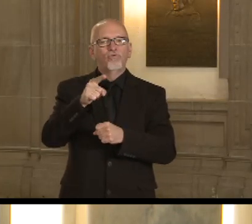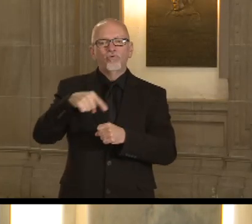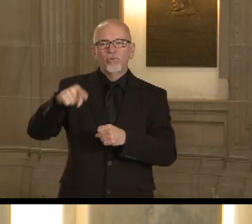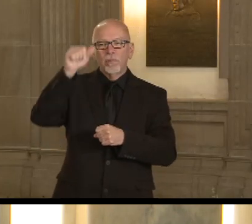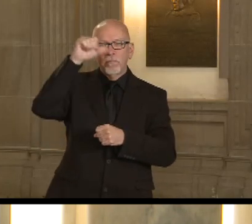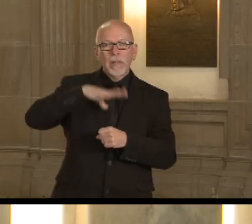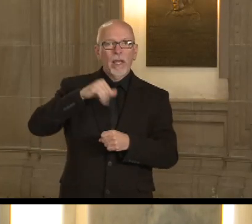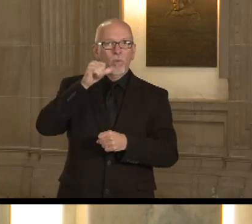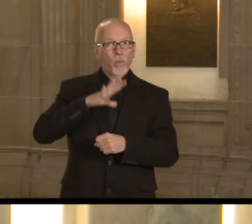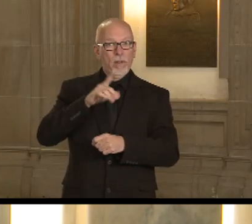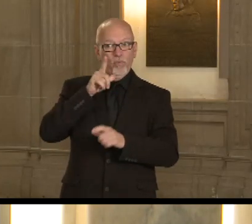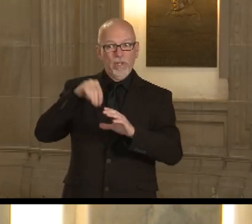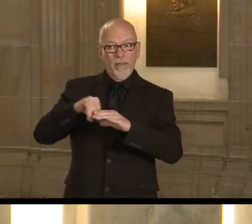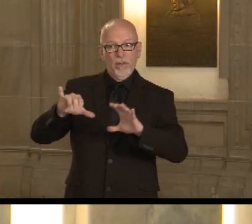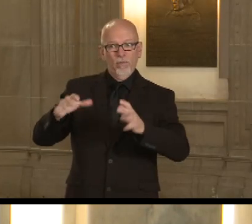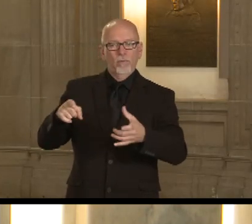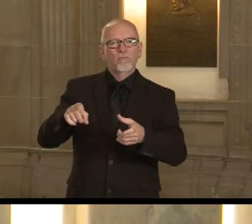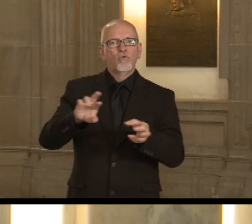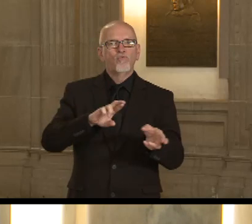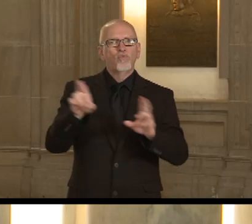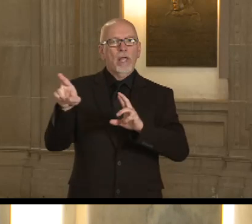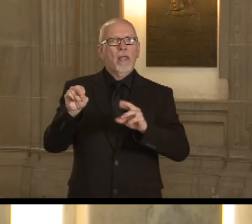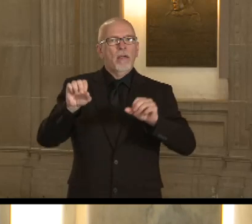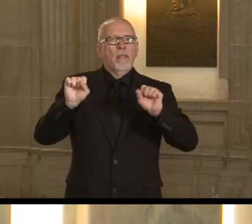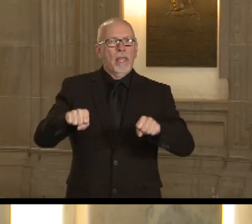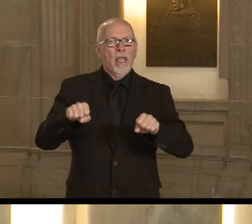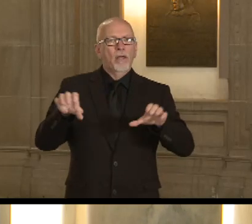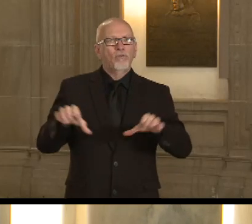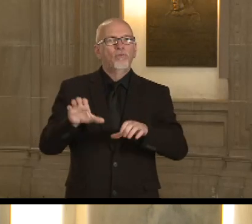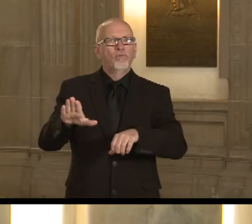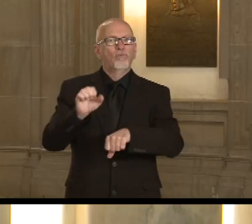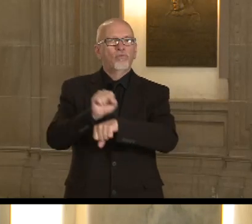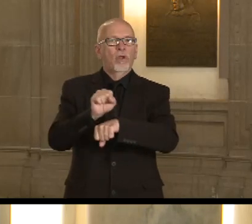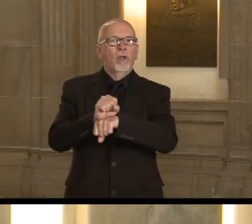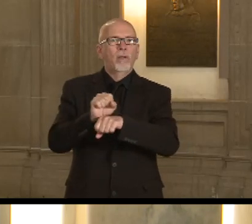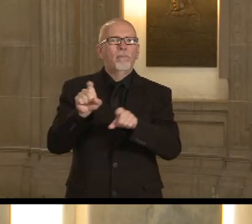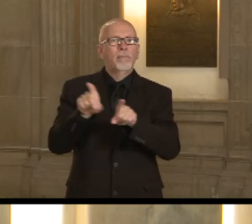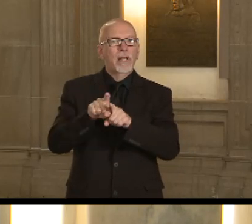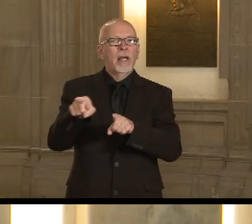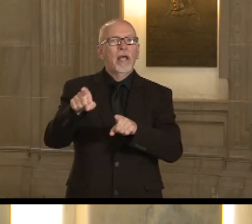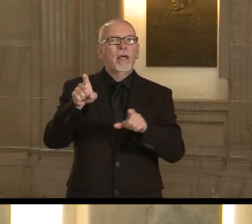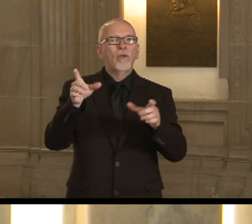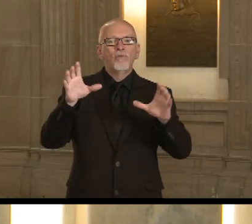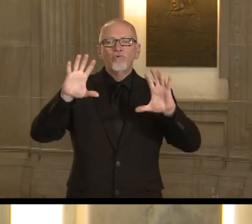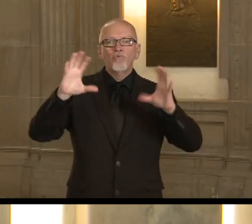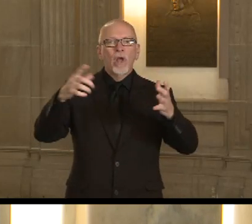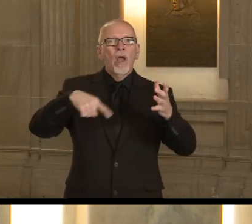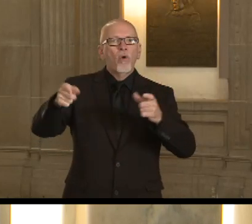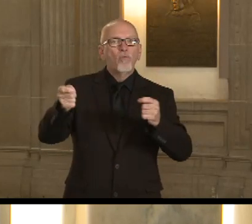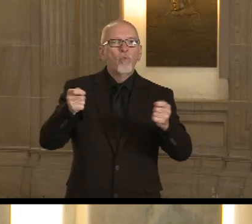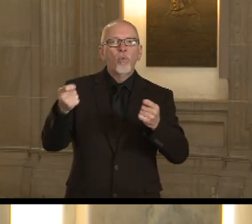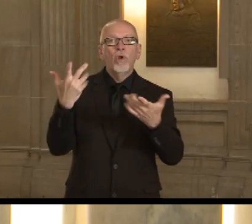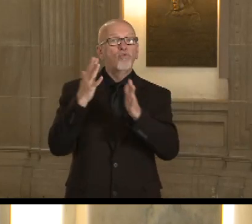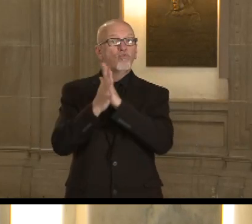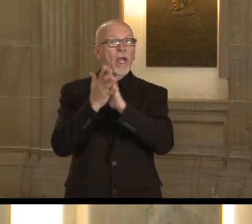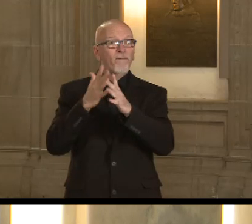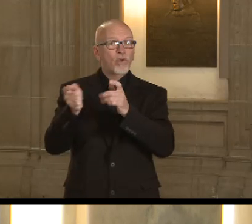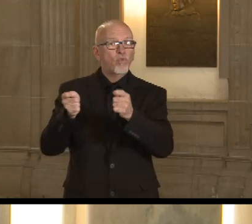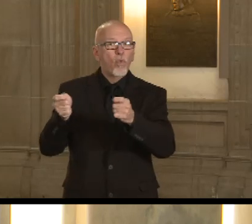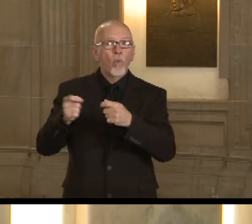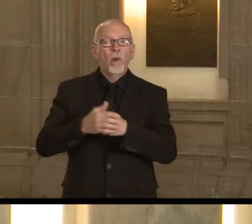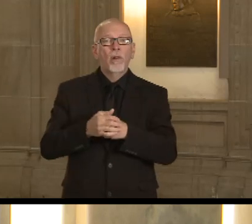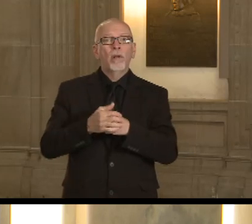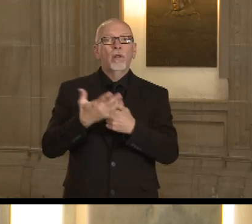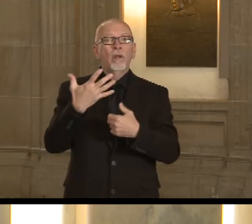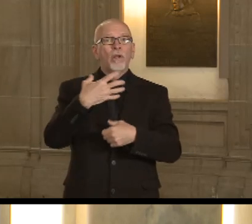men and women assigned are ready and capable to perform tasks like the crowd control, traffic control, security